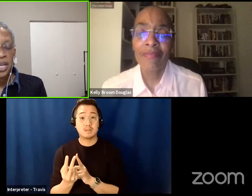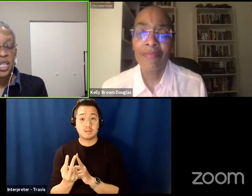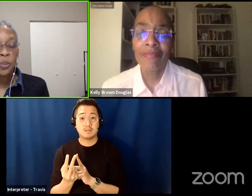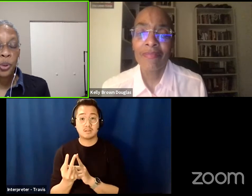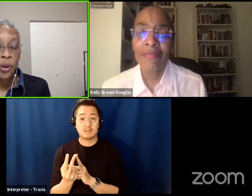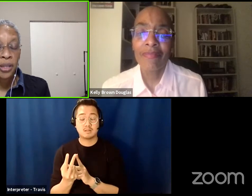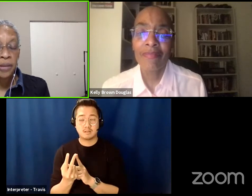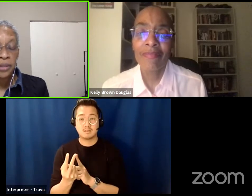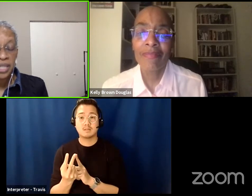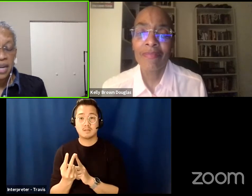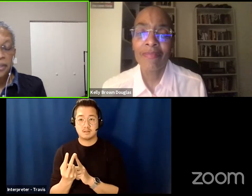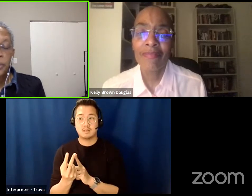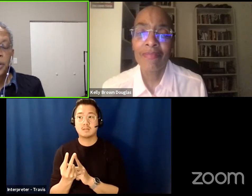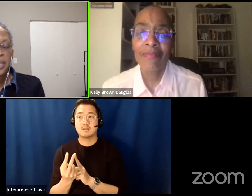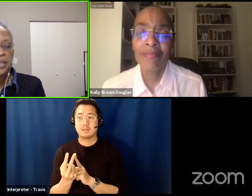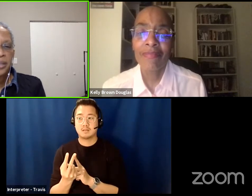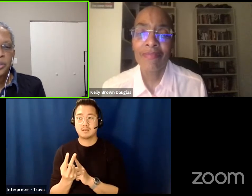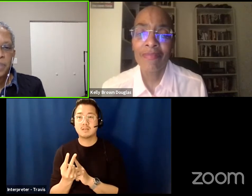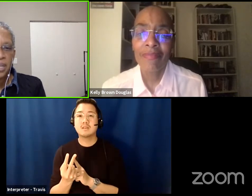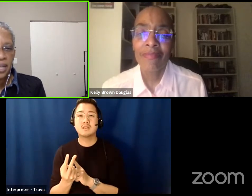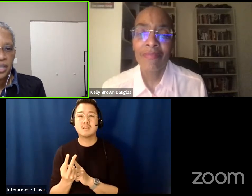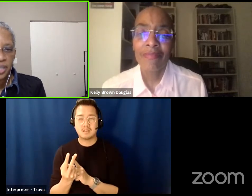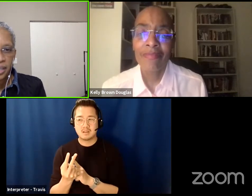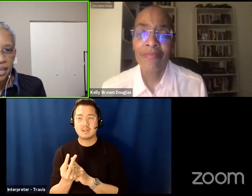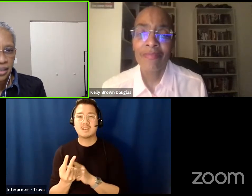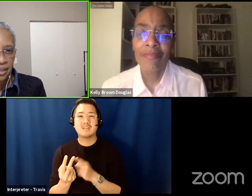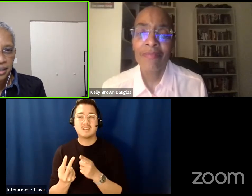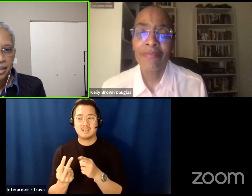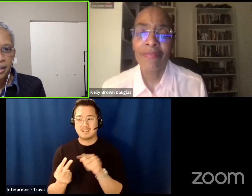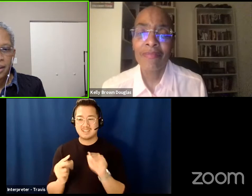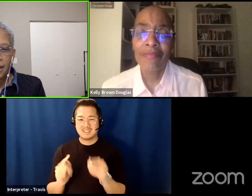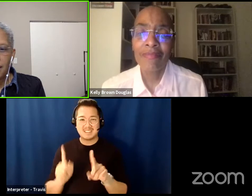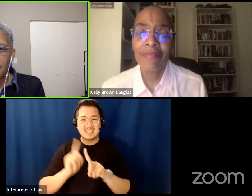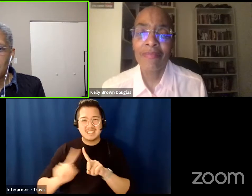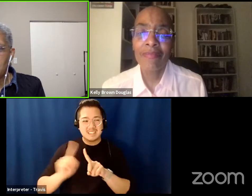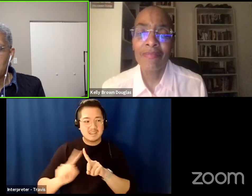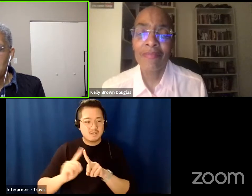that to explore those territories should be done gently.